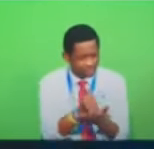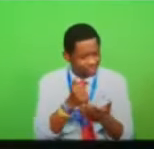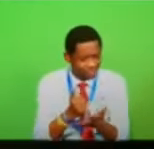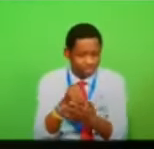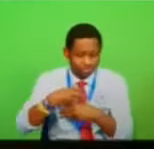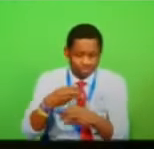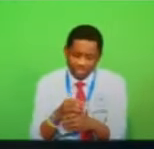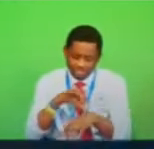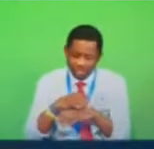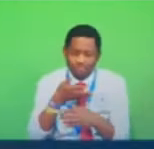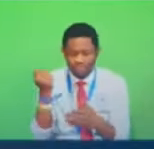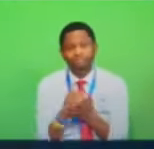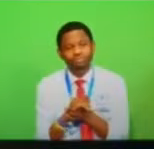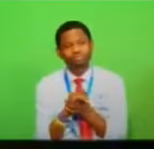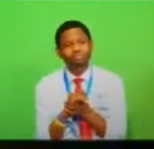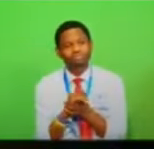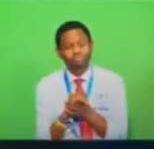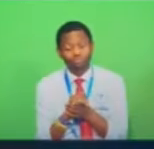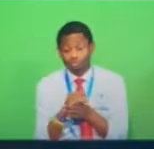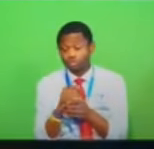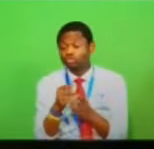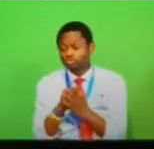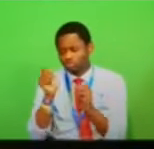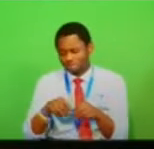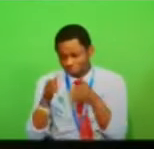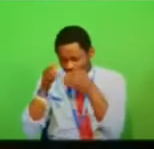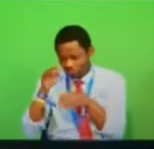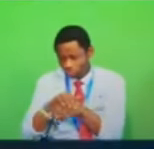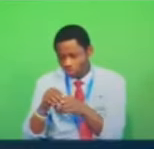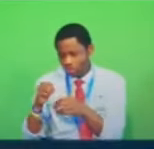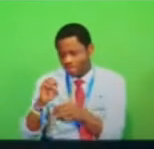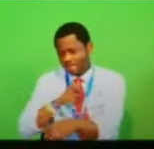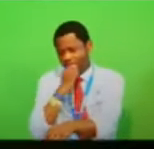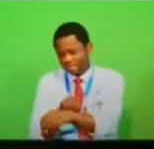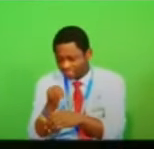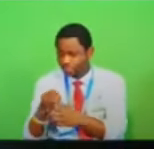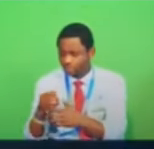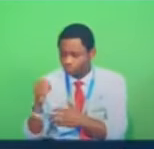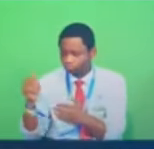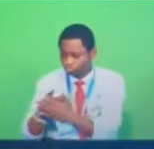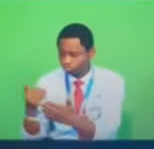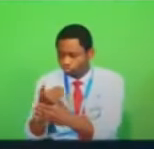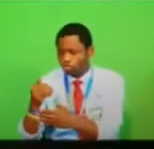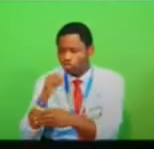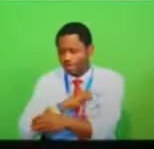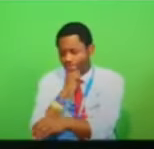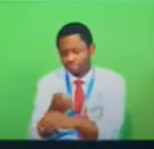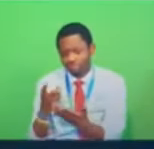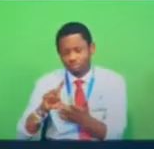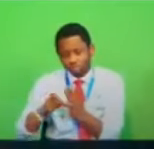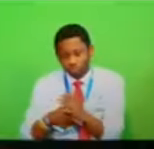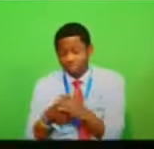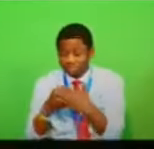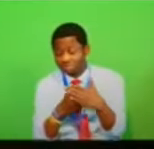church. Maybe we can focus on renewable energy, promoting the discussions, and also taking